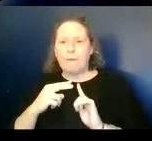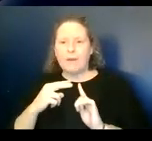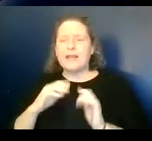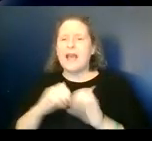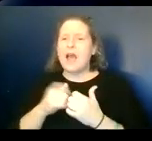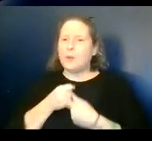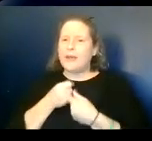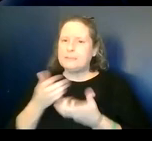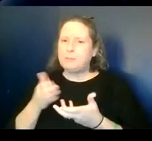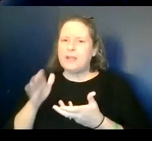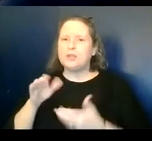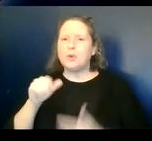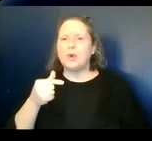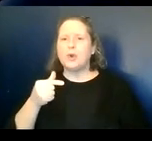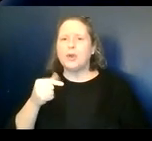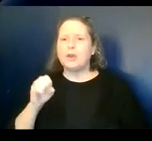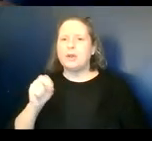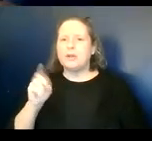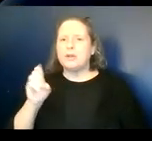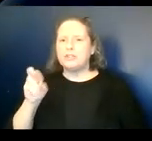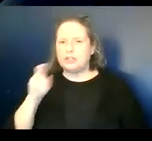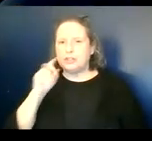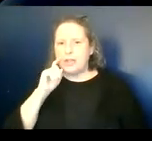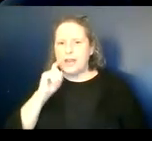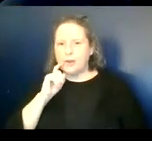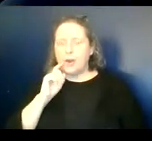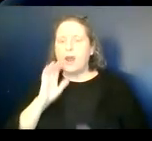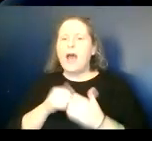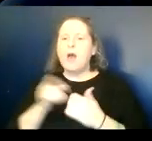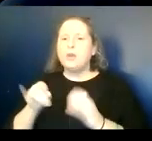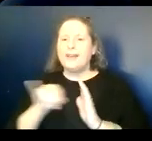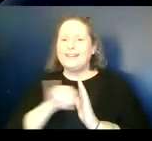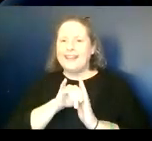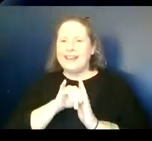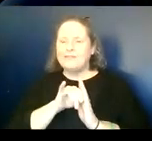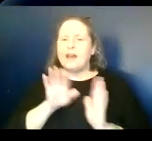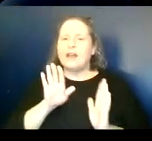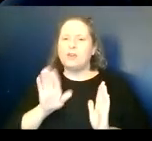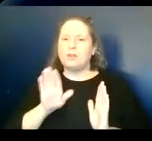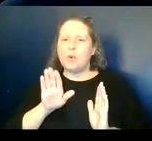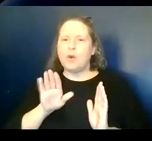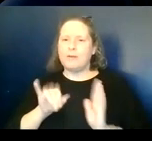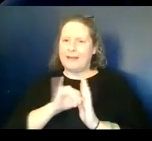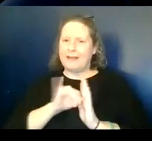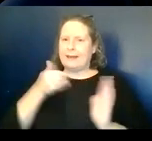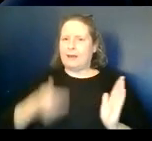your gender, or how you identify your identity as